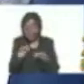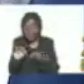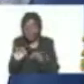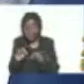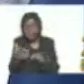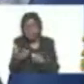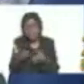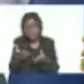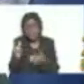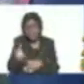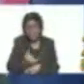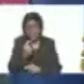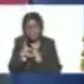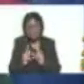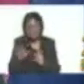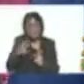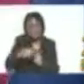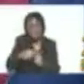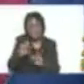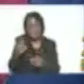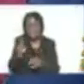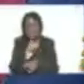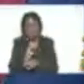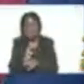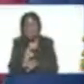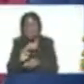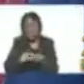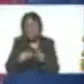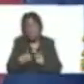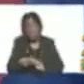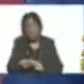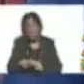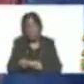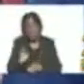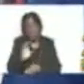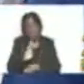apply by using the website at BritishColonialNassau.com and just hit the careers buttons.